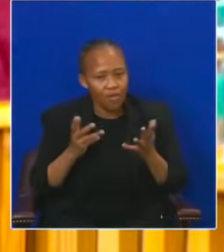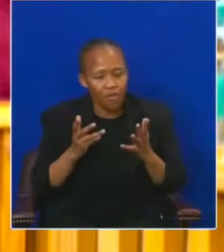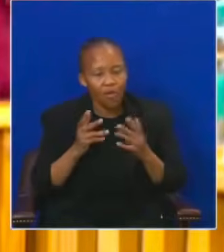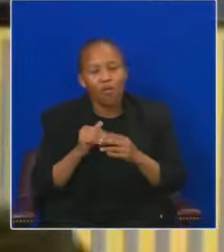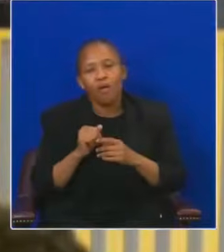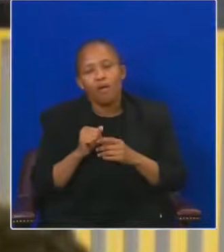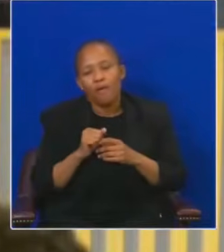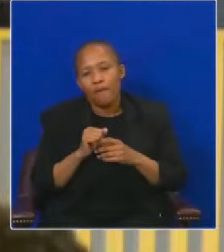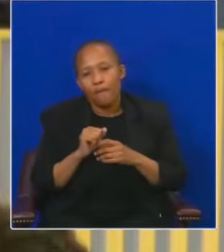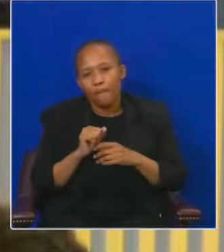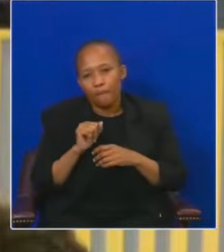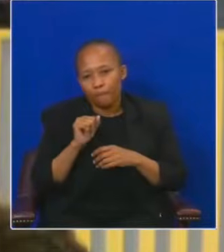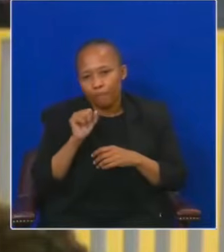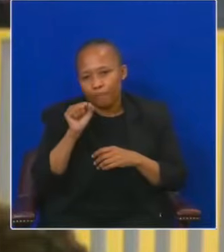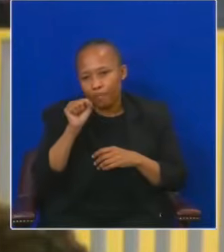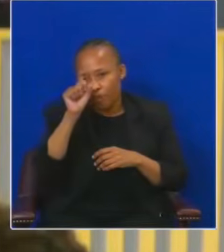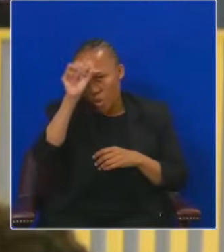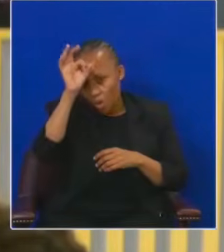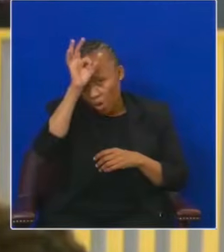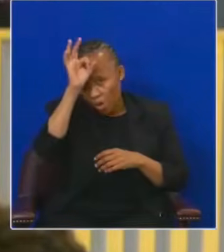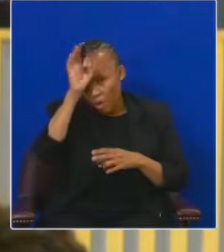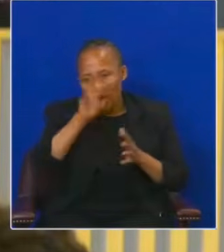Thank you.